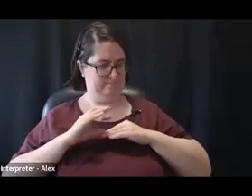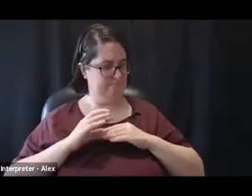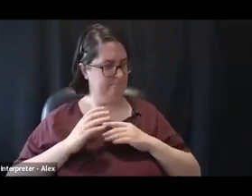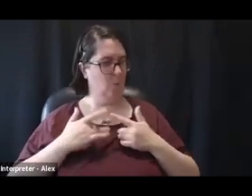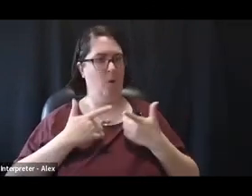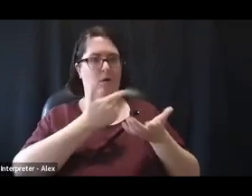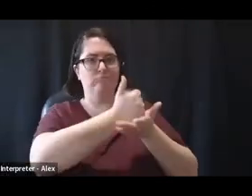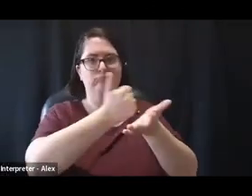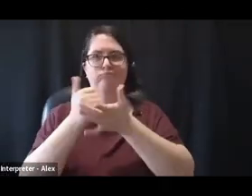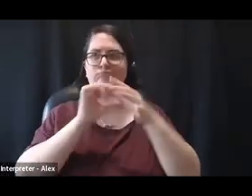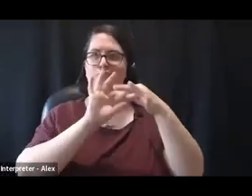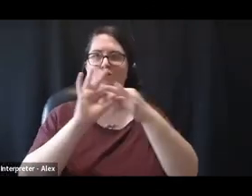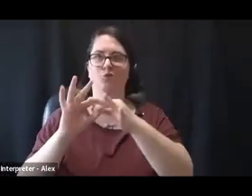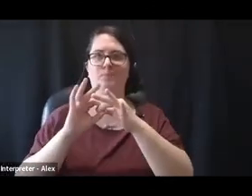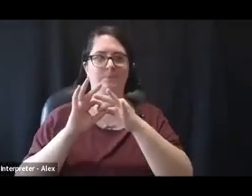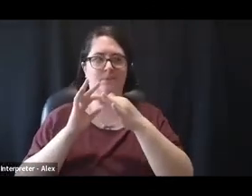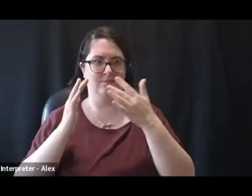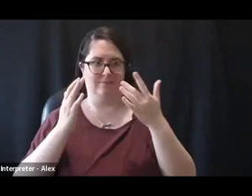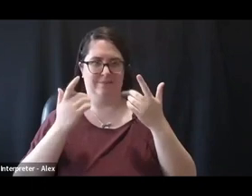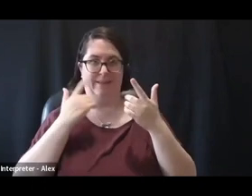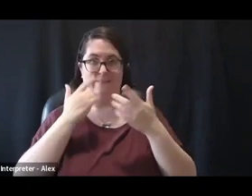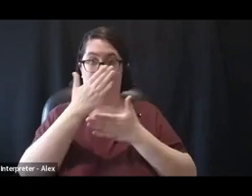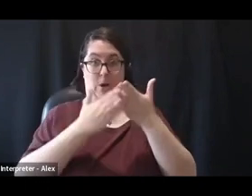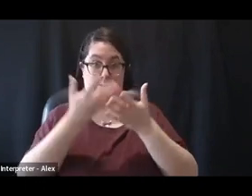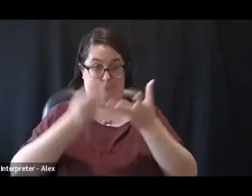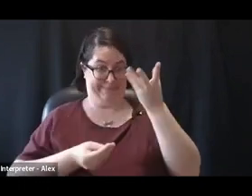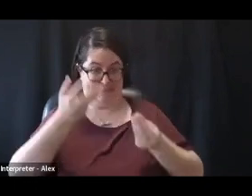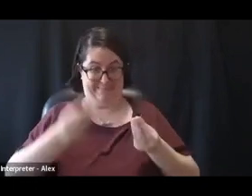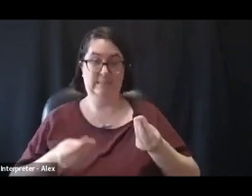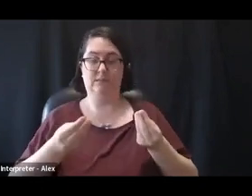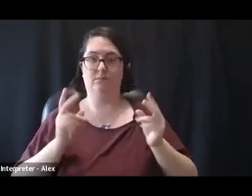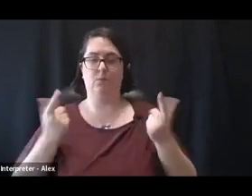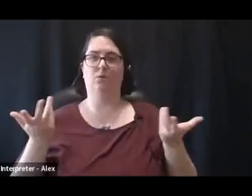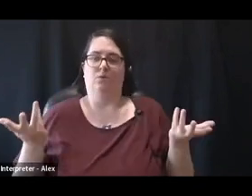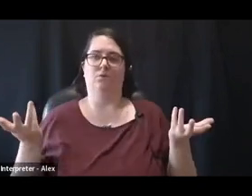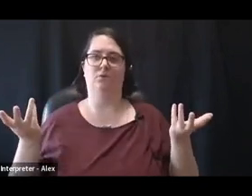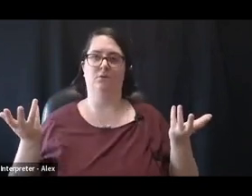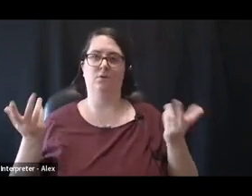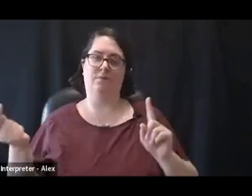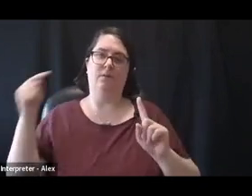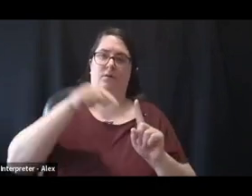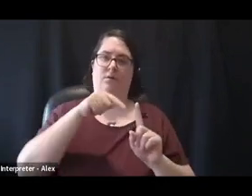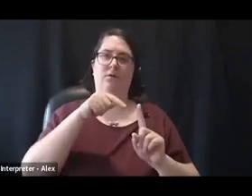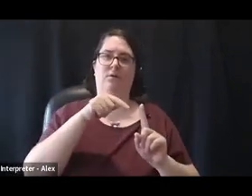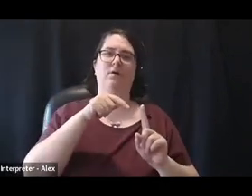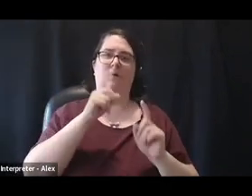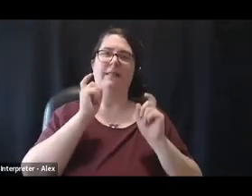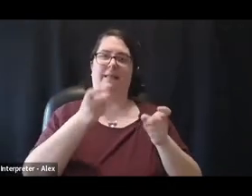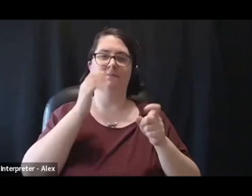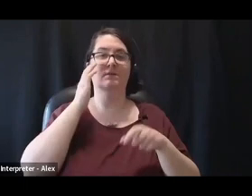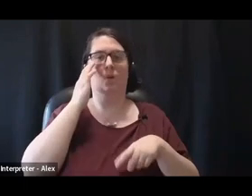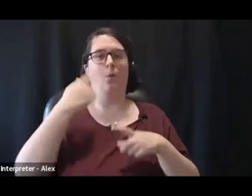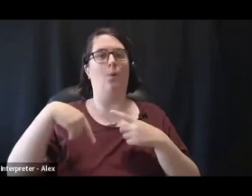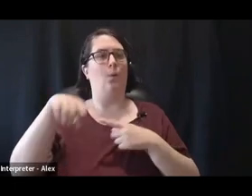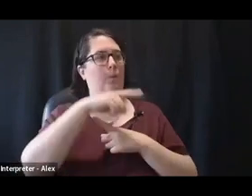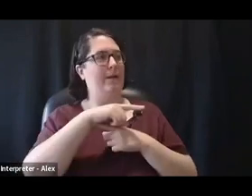or our relations in a good way. So I think to really unsettle that is to go back to that gift logic, to this approach of how we are